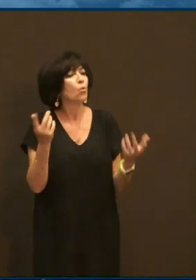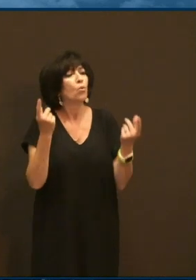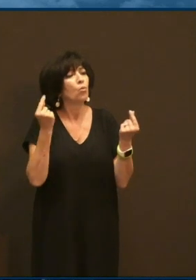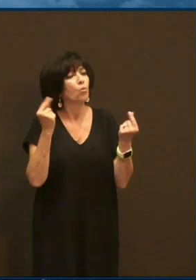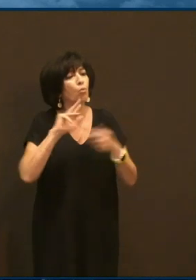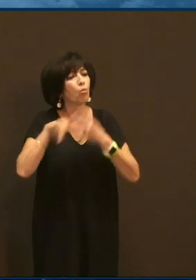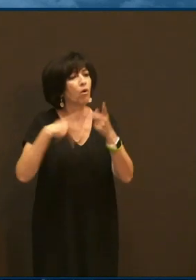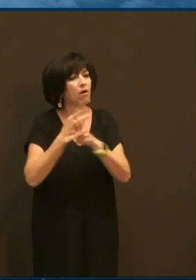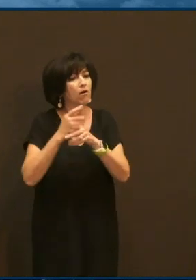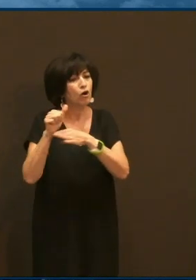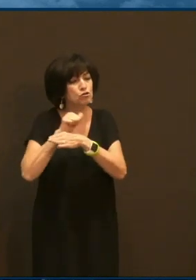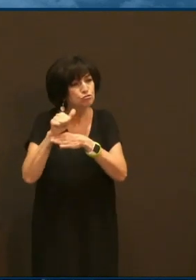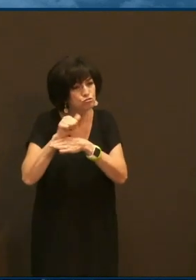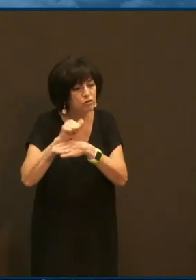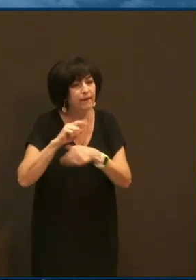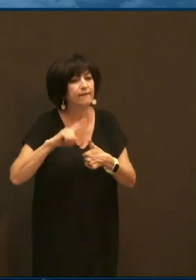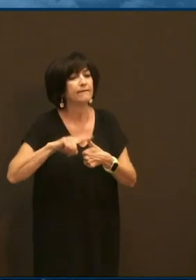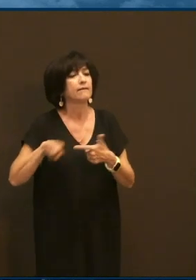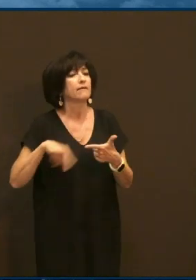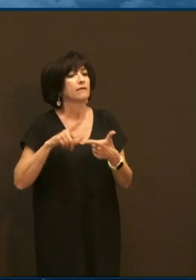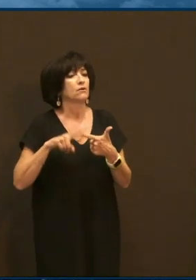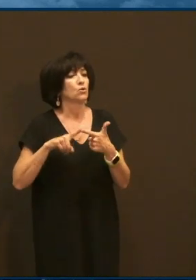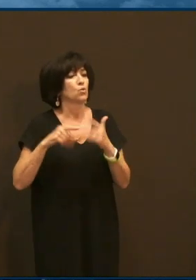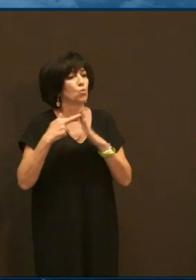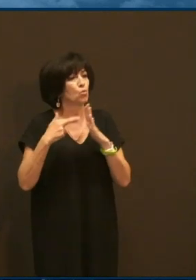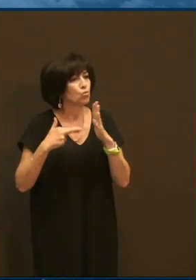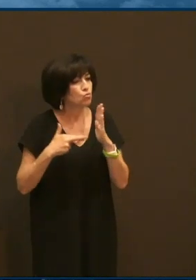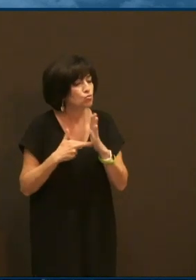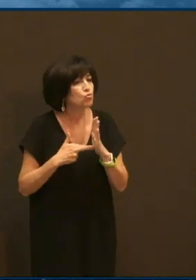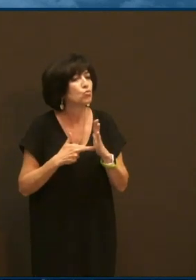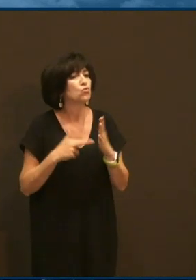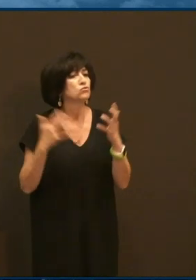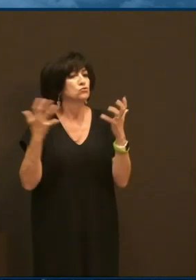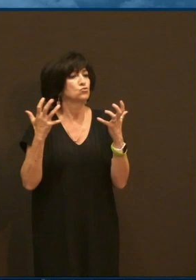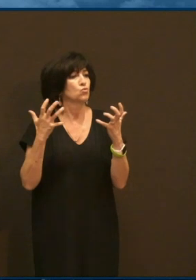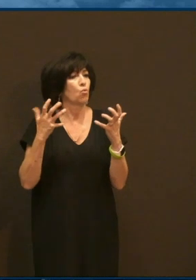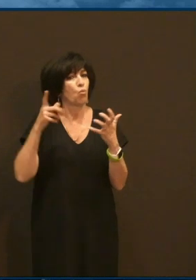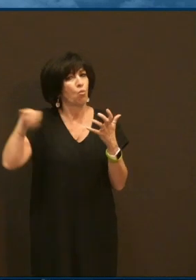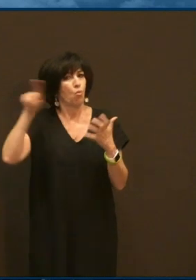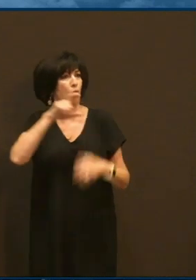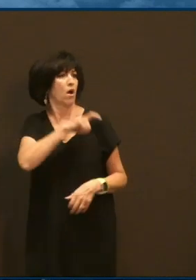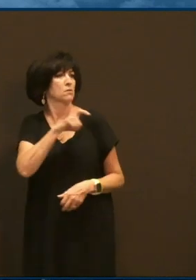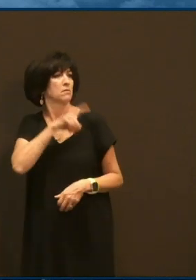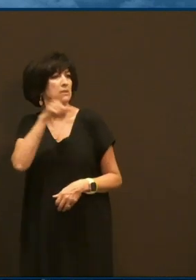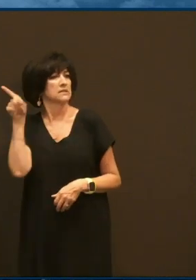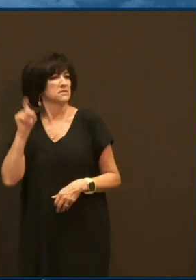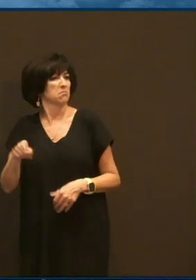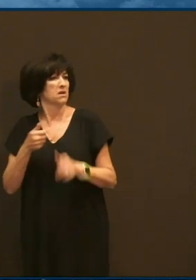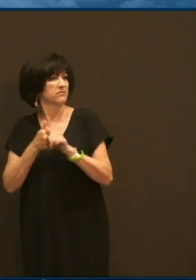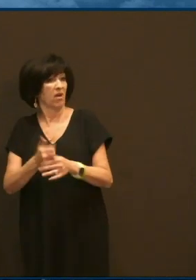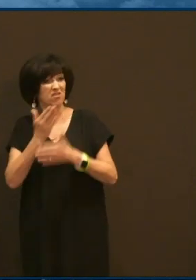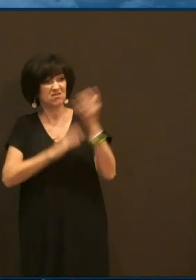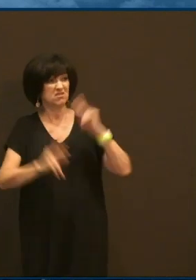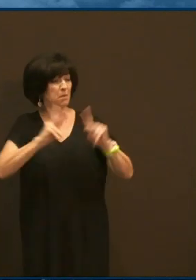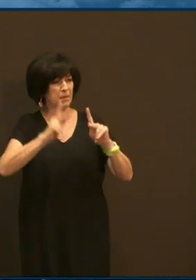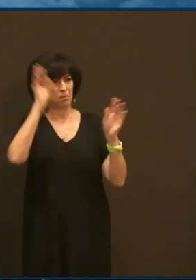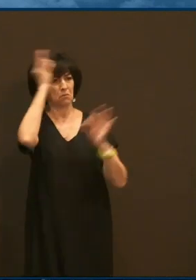of guidelines and rules of the road, if you will, that law enforcement has. I think they, frankly,